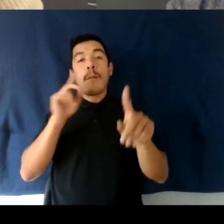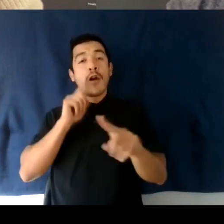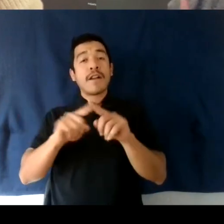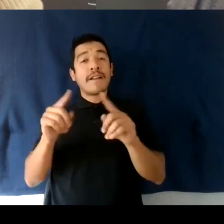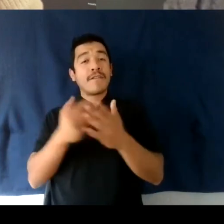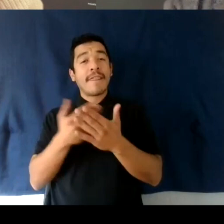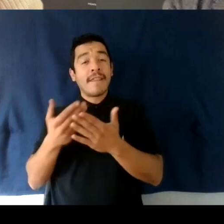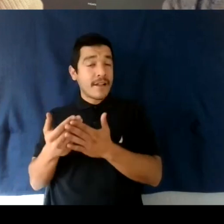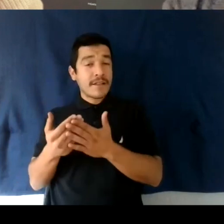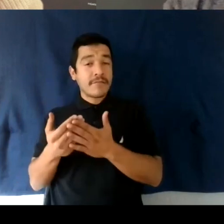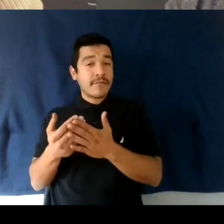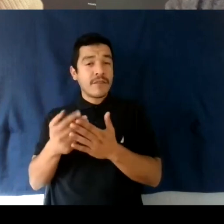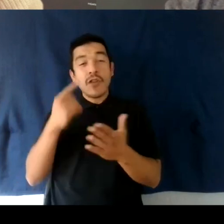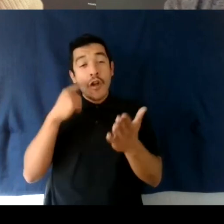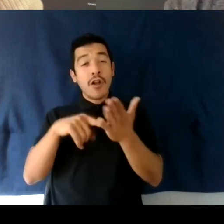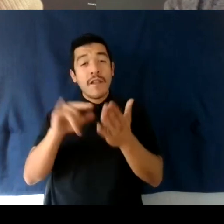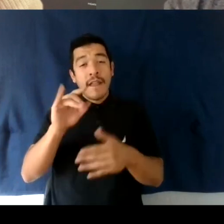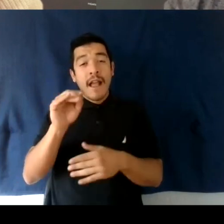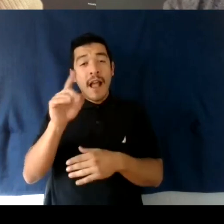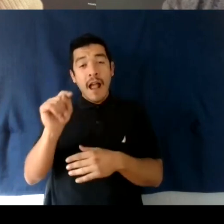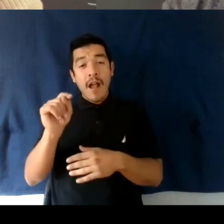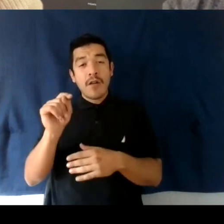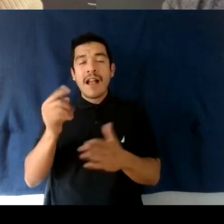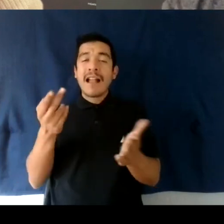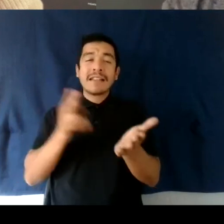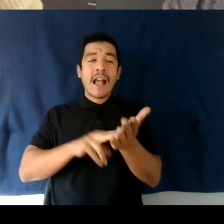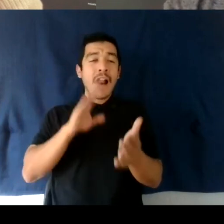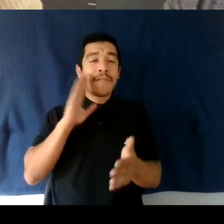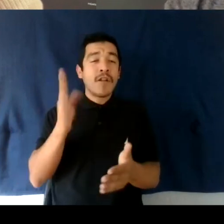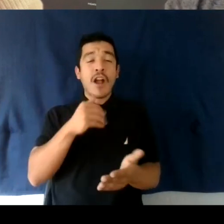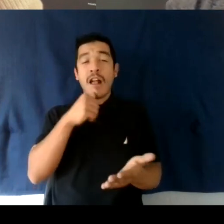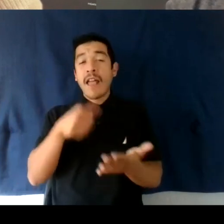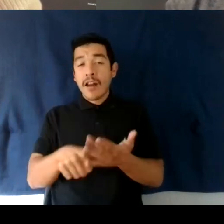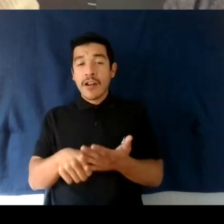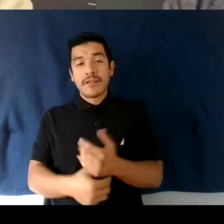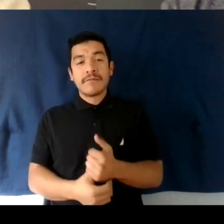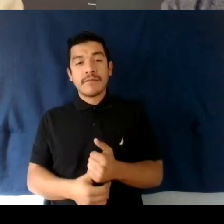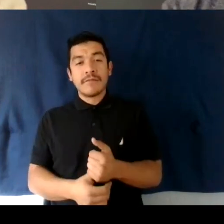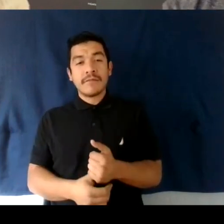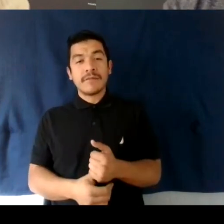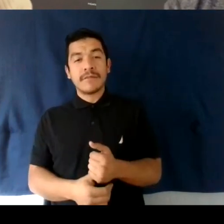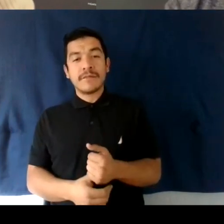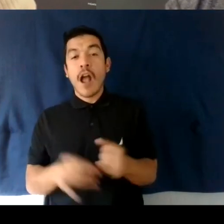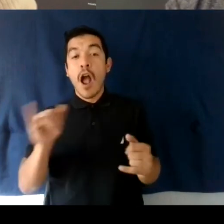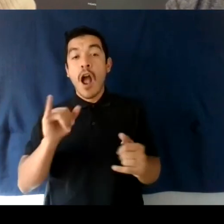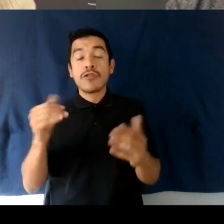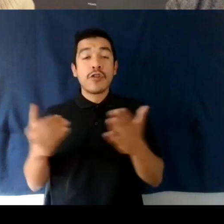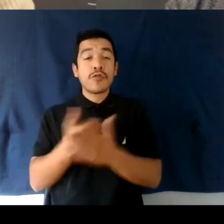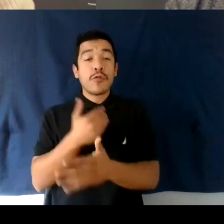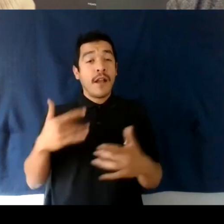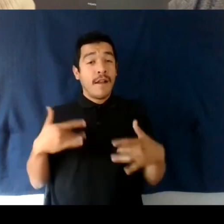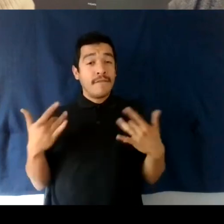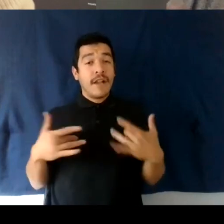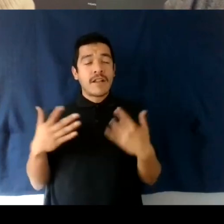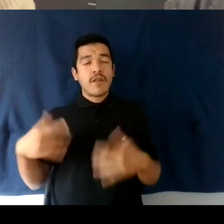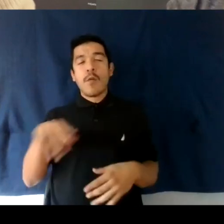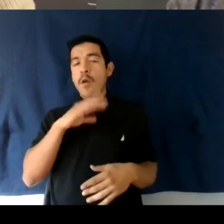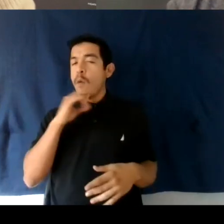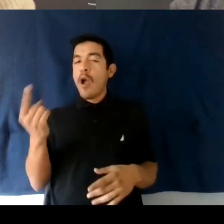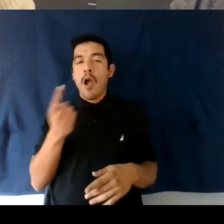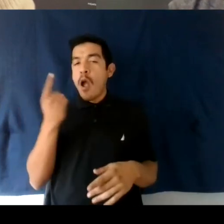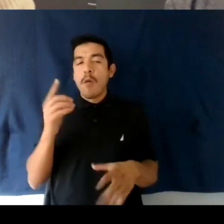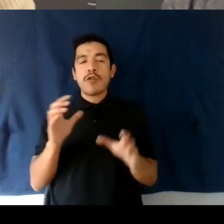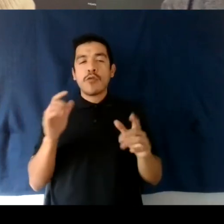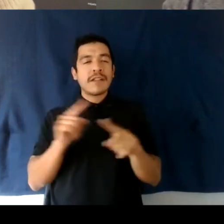things. So check that out, sign up to our newsletter, and also upcoming events. We will, always do